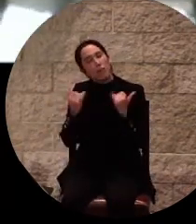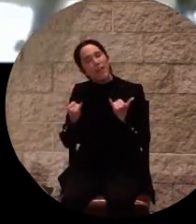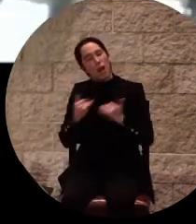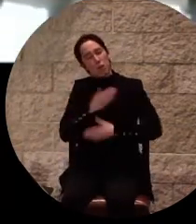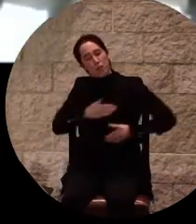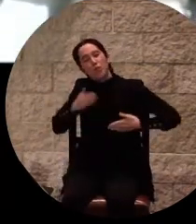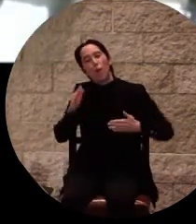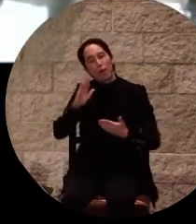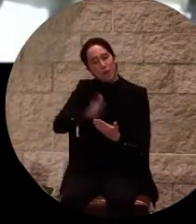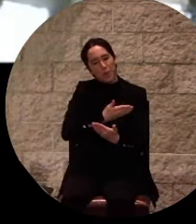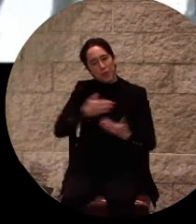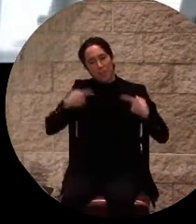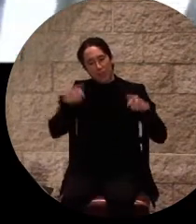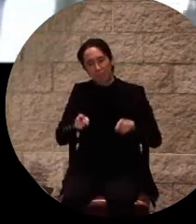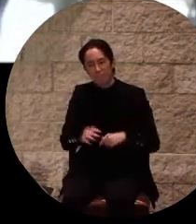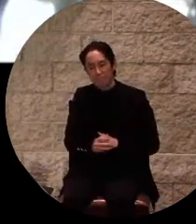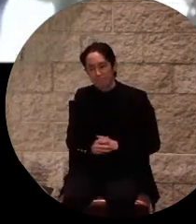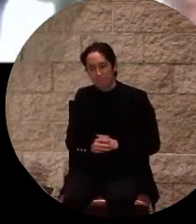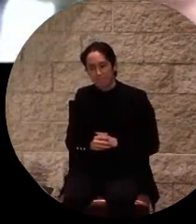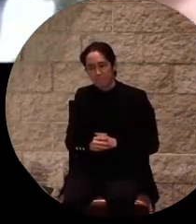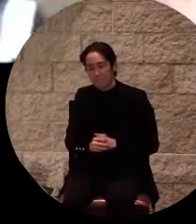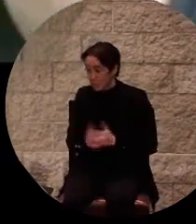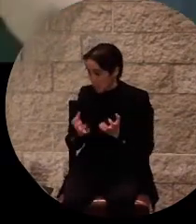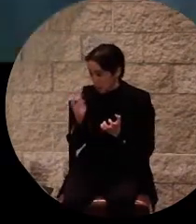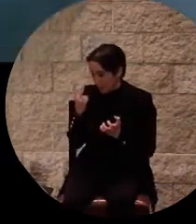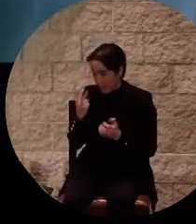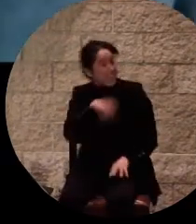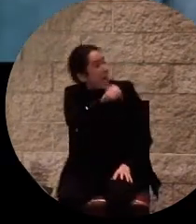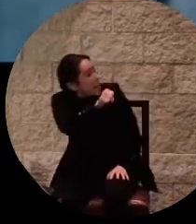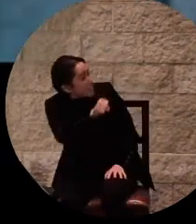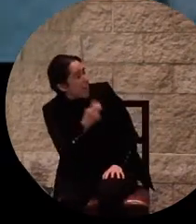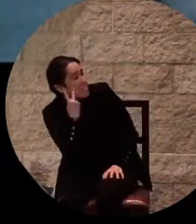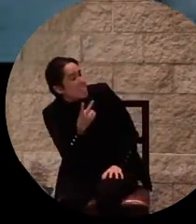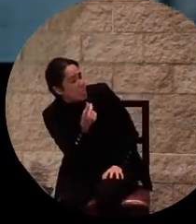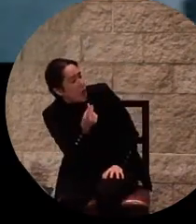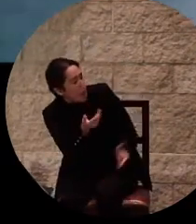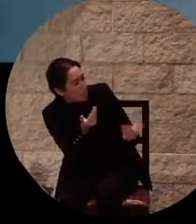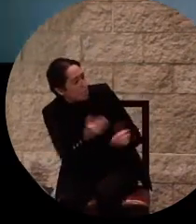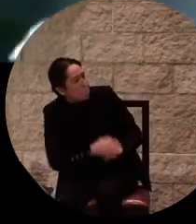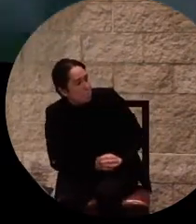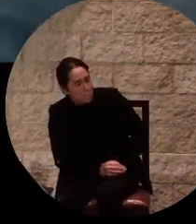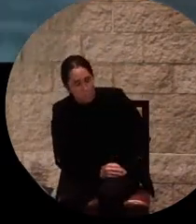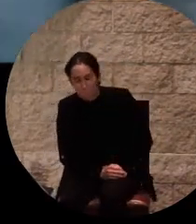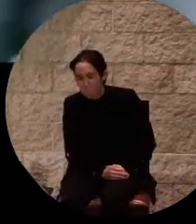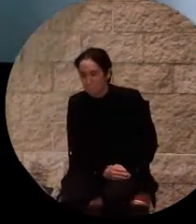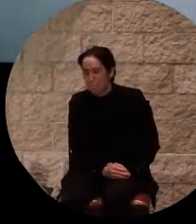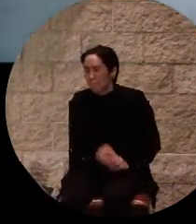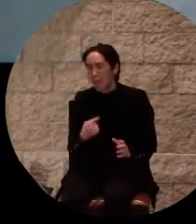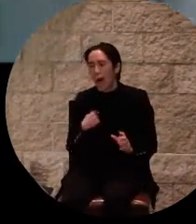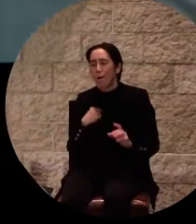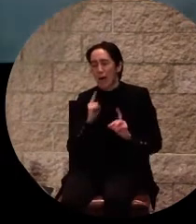it. Yes, let's see your dog. Come here, little man.